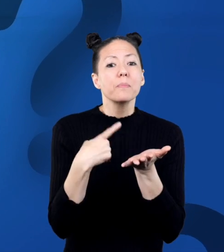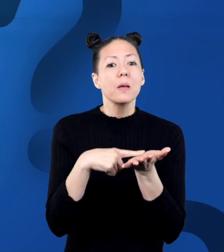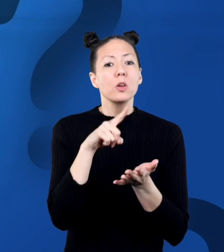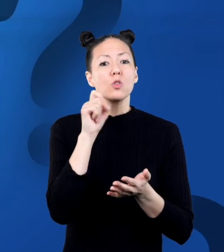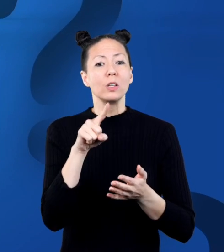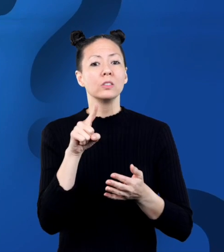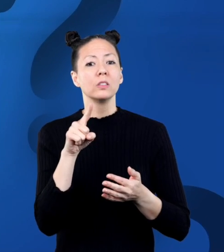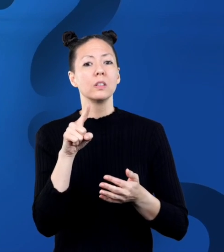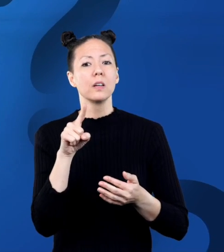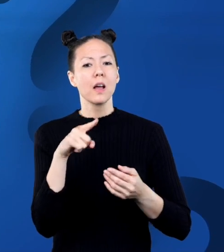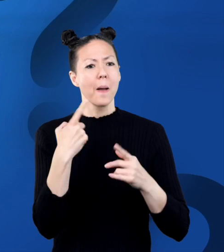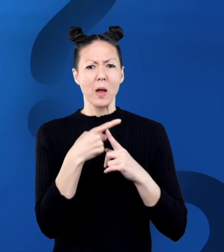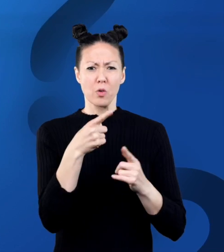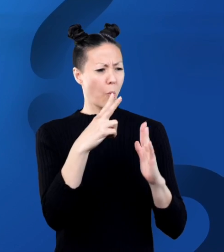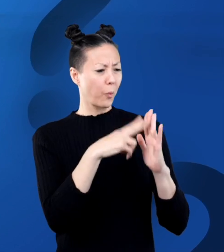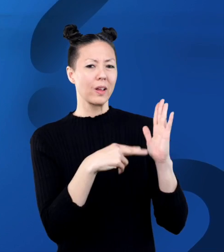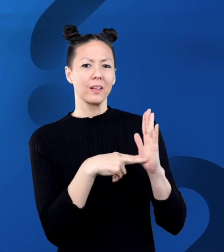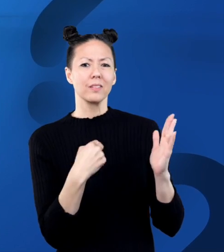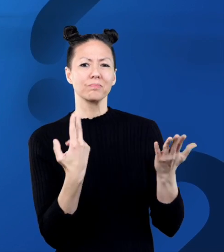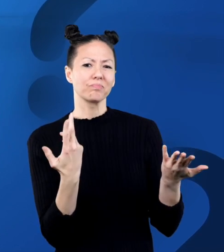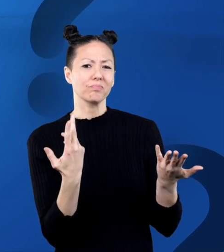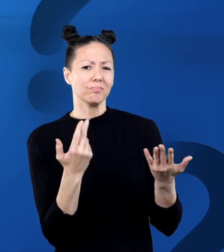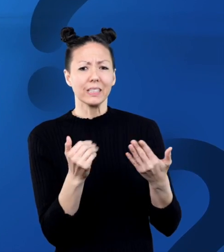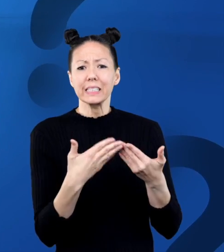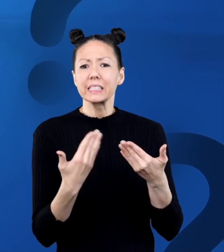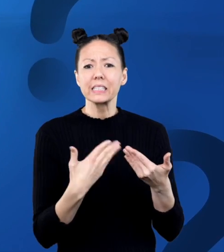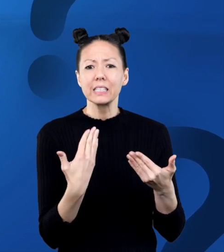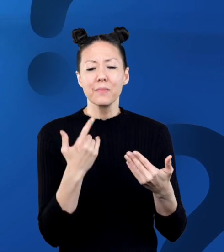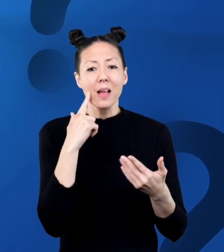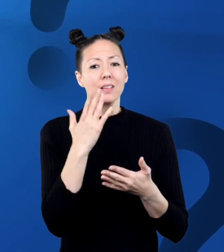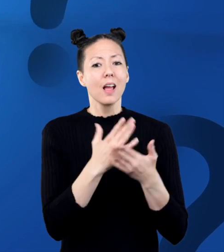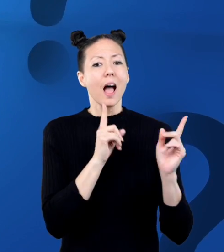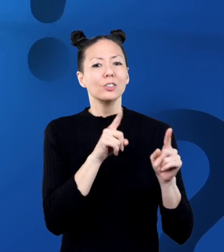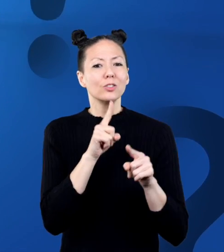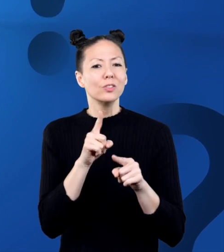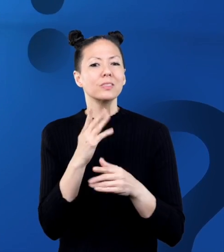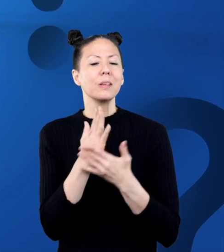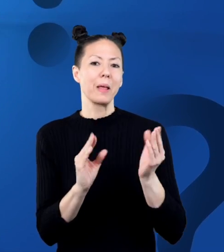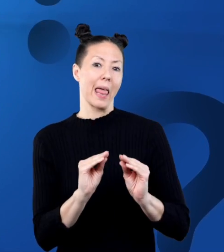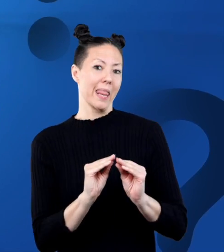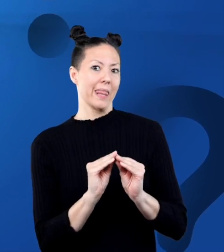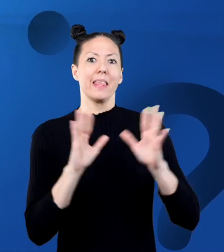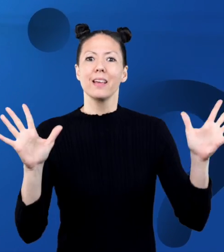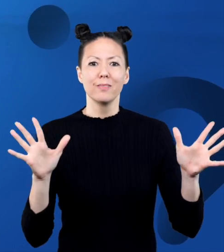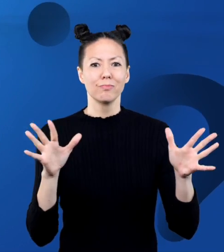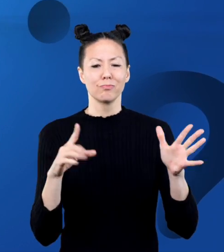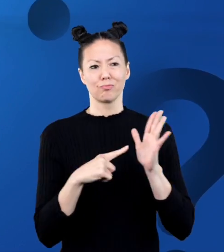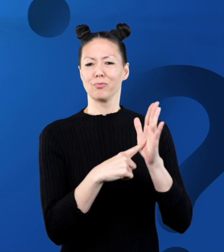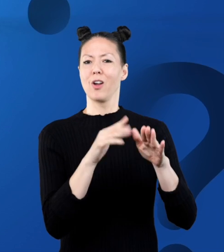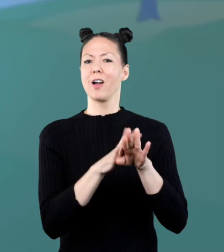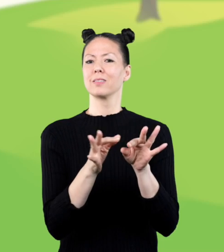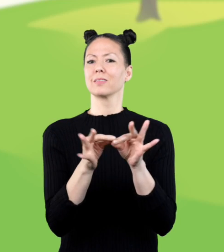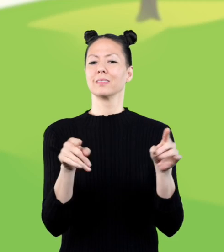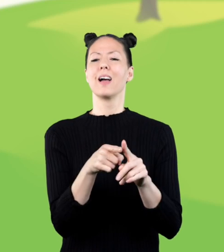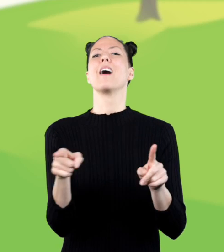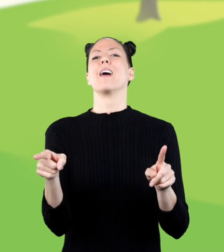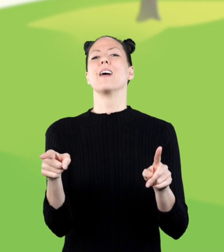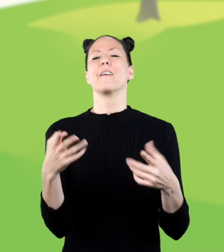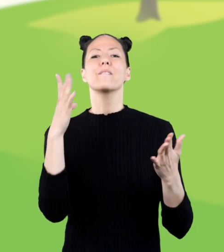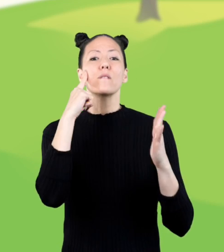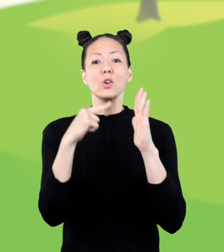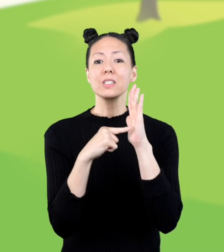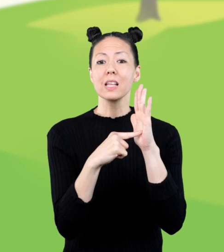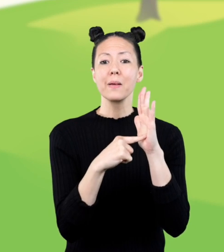Sometimes questions about what you've read are easy because the answers are clearly shown in a sentence. For